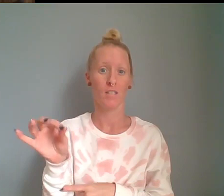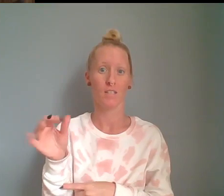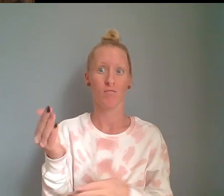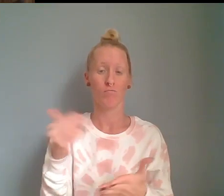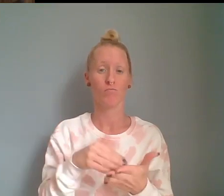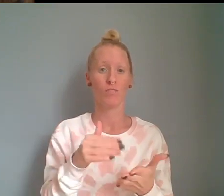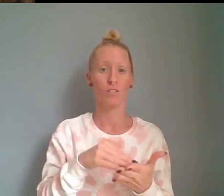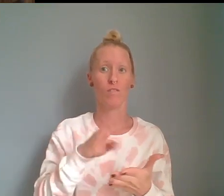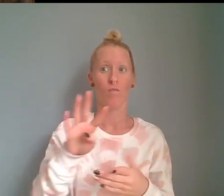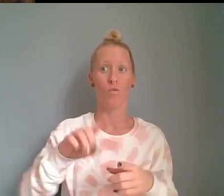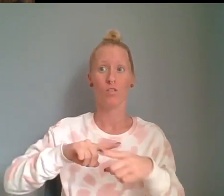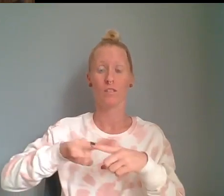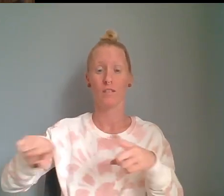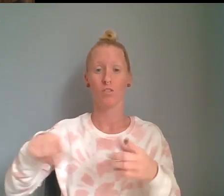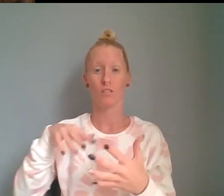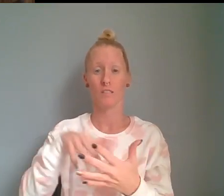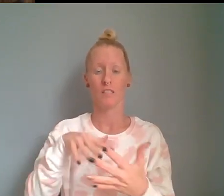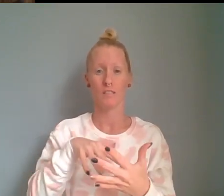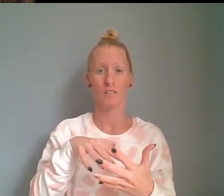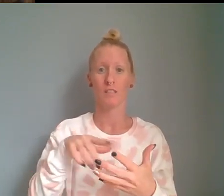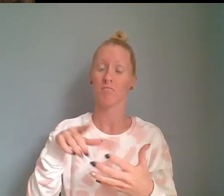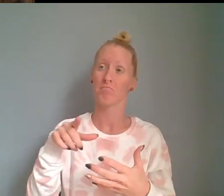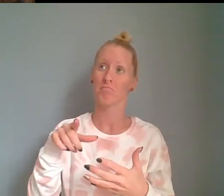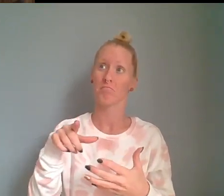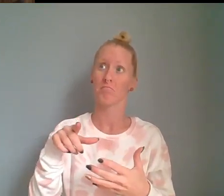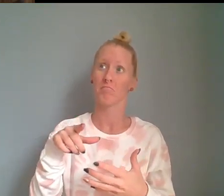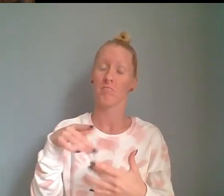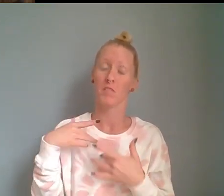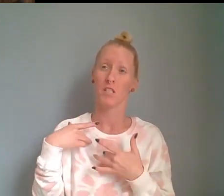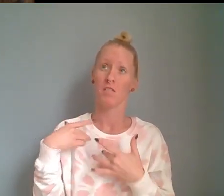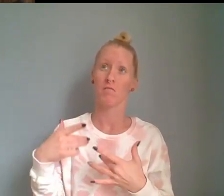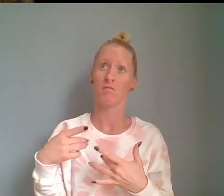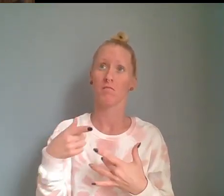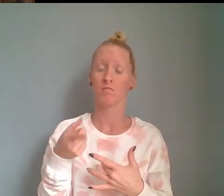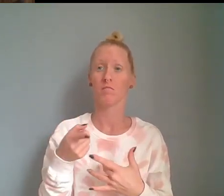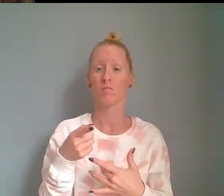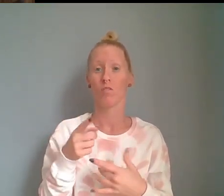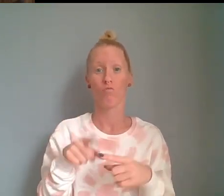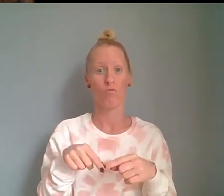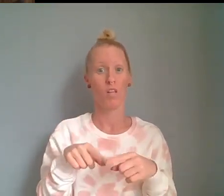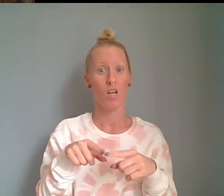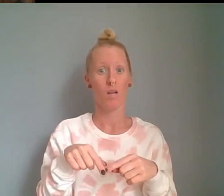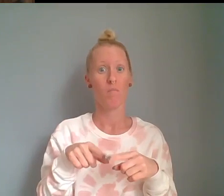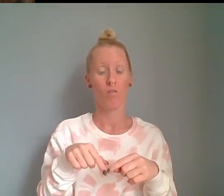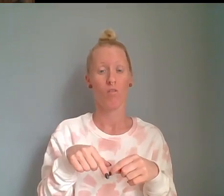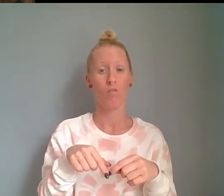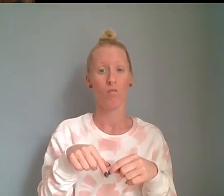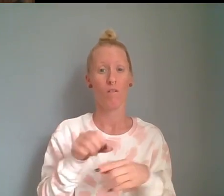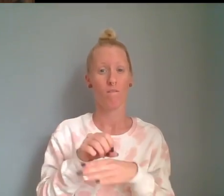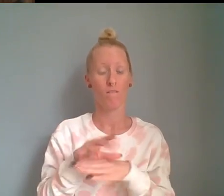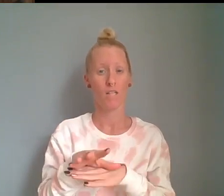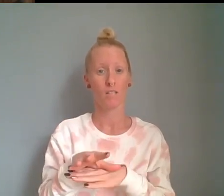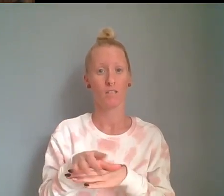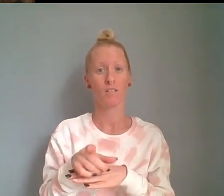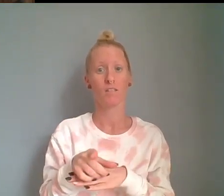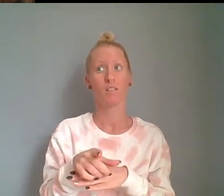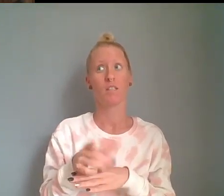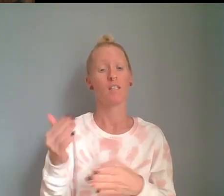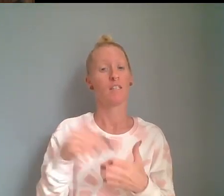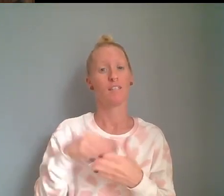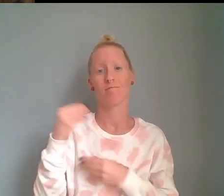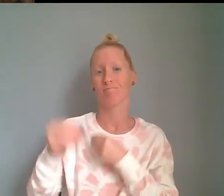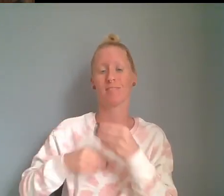4 different studies. So it seems to be a pretty reliable effect. So again, genes do